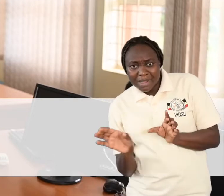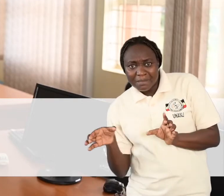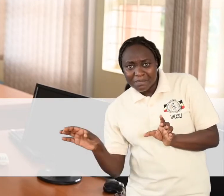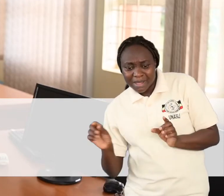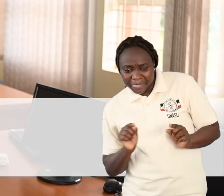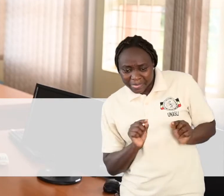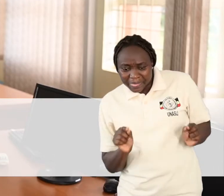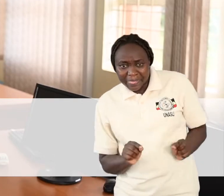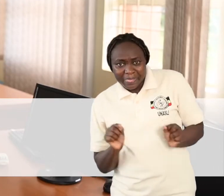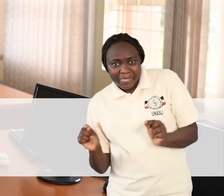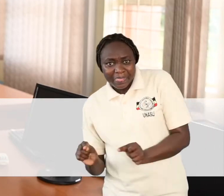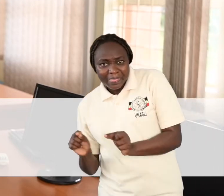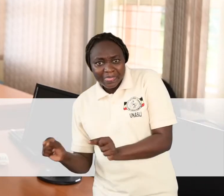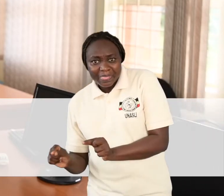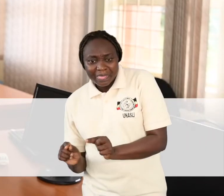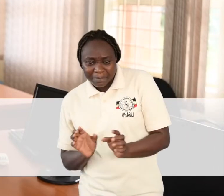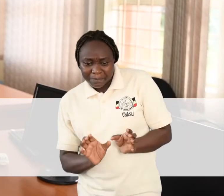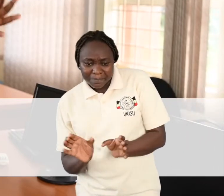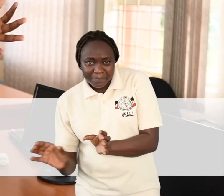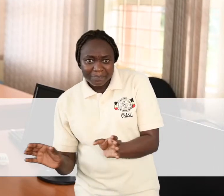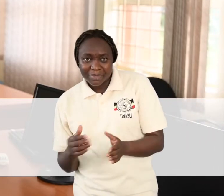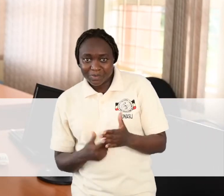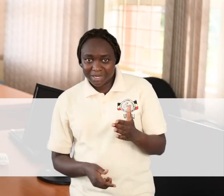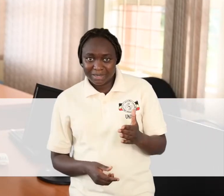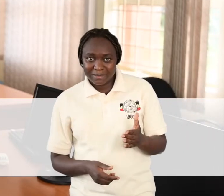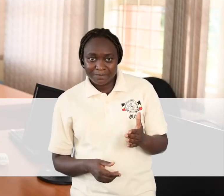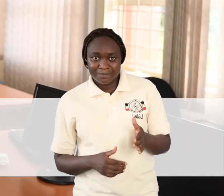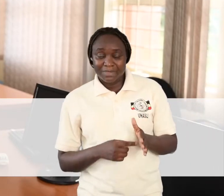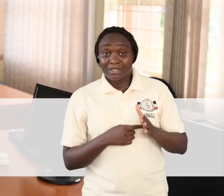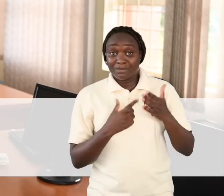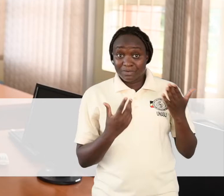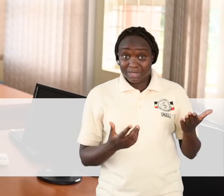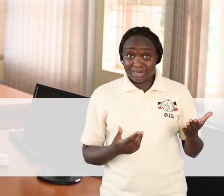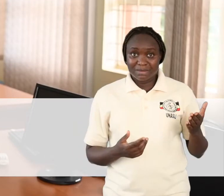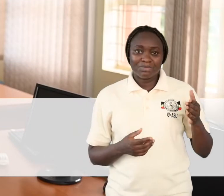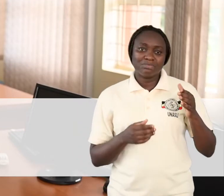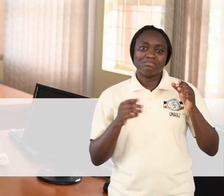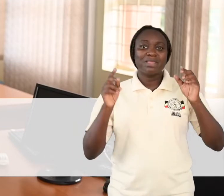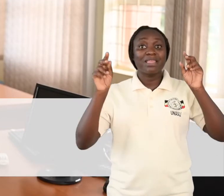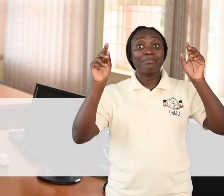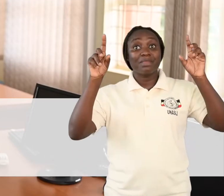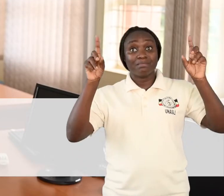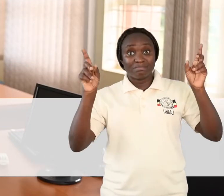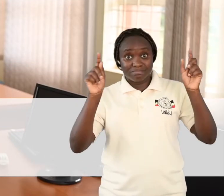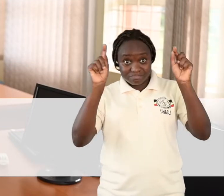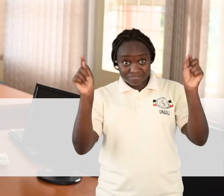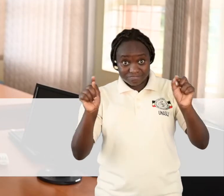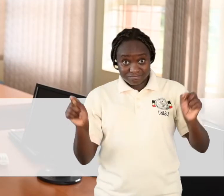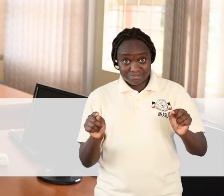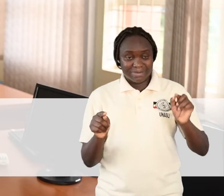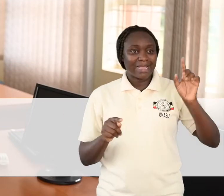in this set? Let's call it set X. What could be the subsets for set X?